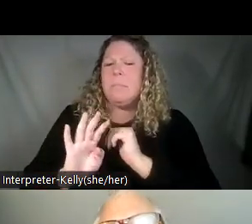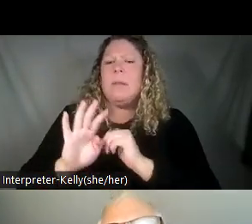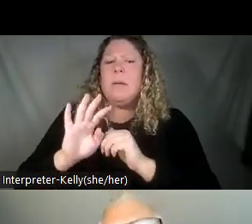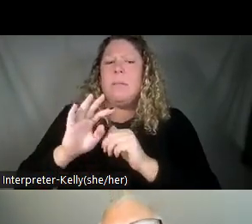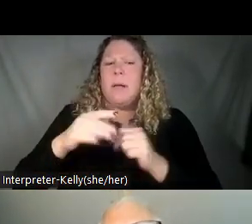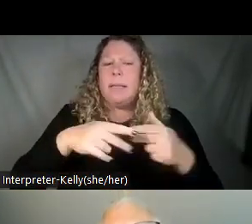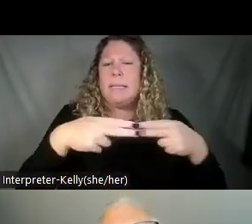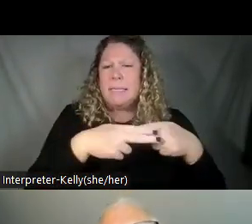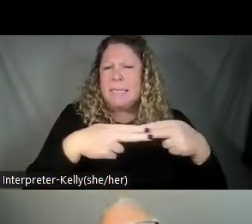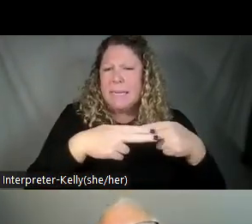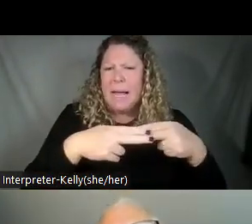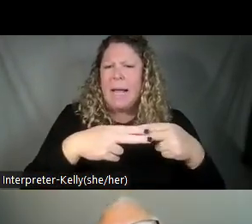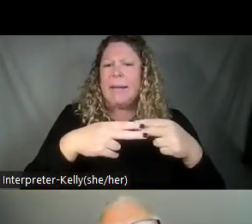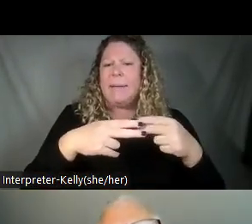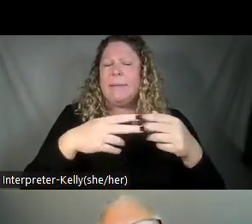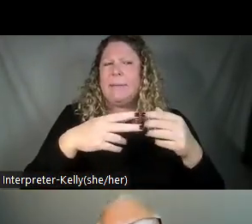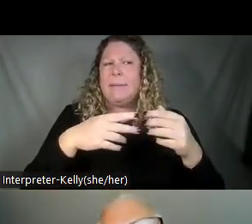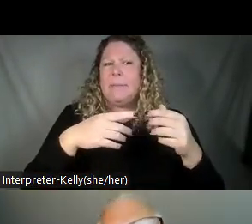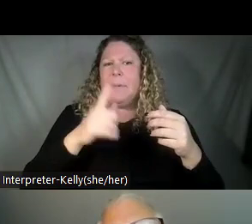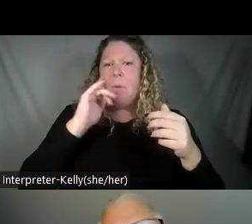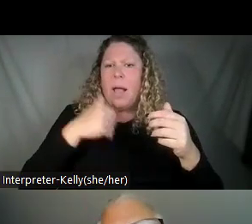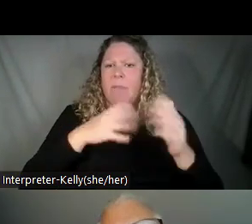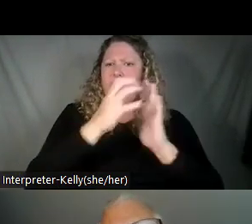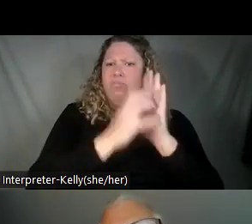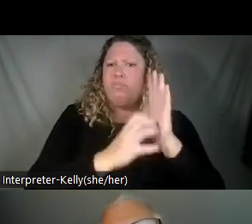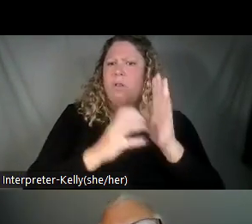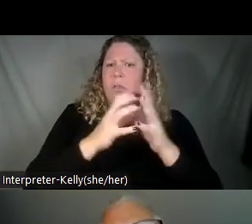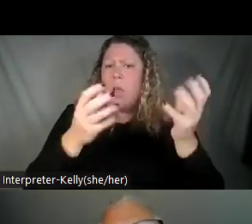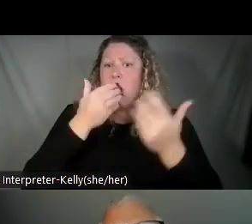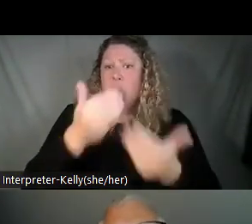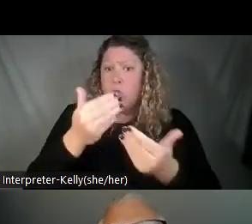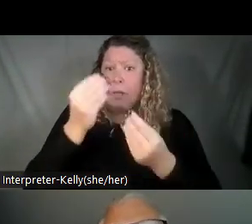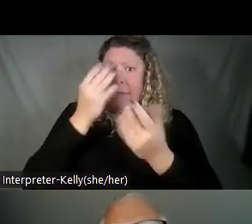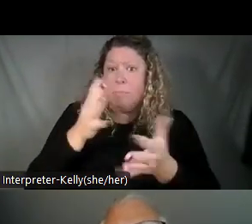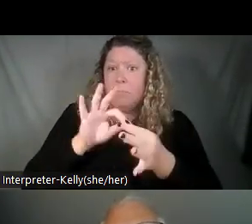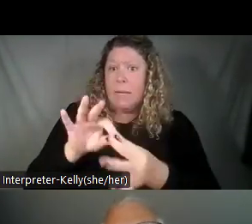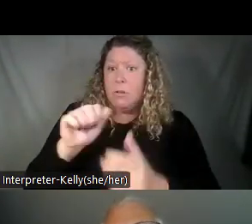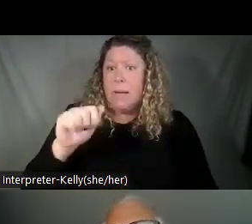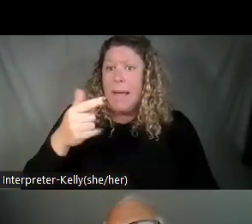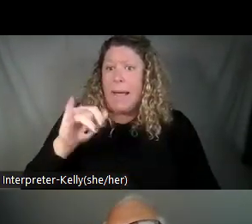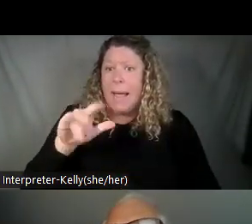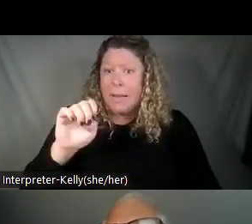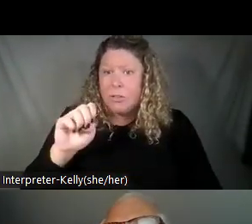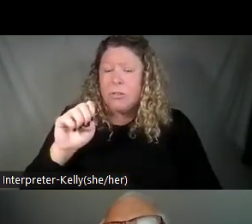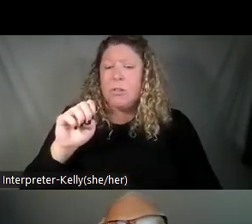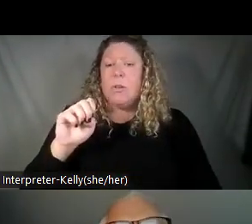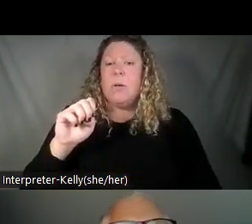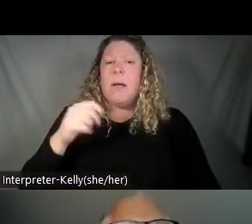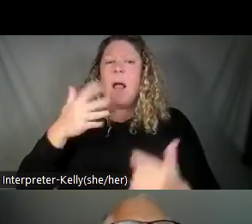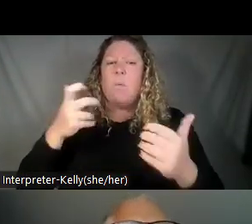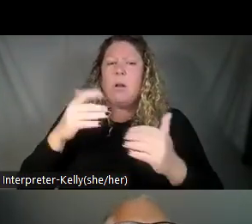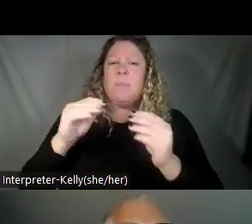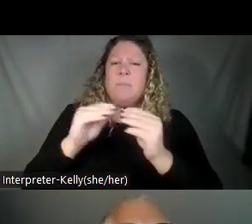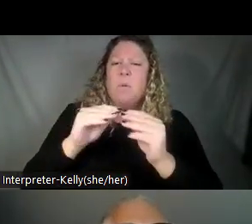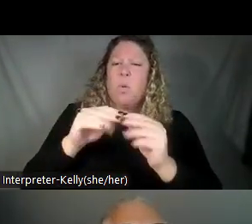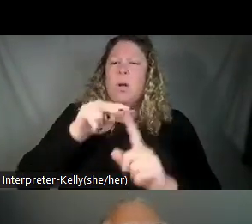slide that are a lot of good information about Agile. I really want to keep that as kind of a high level and talk